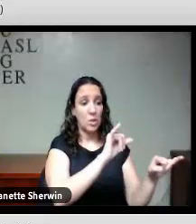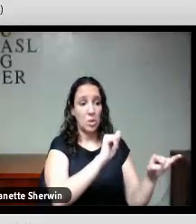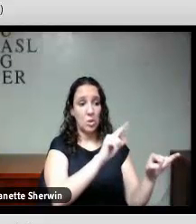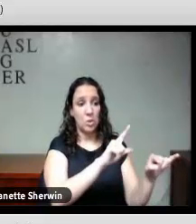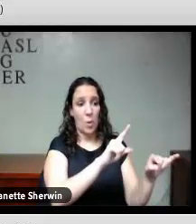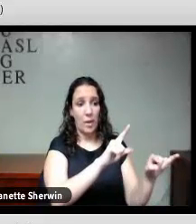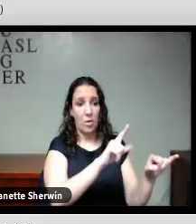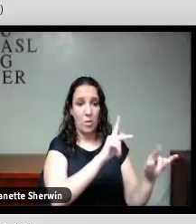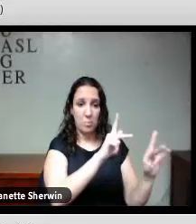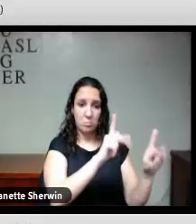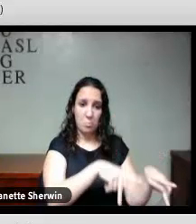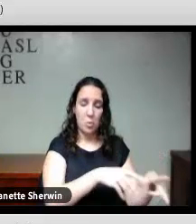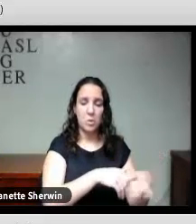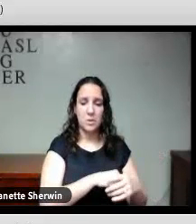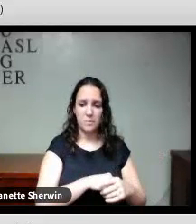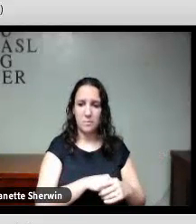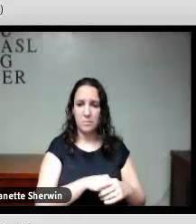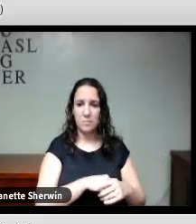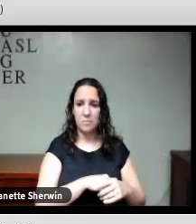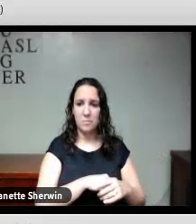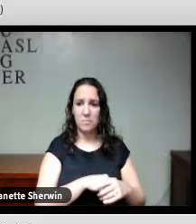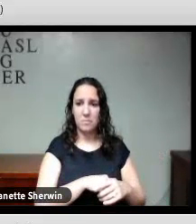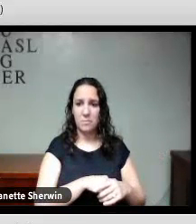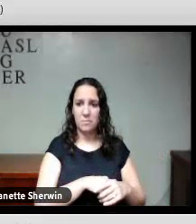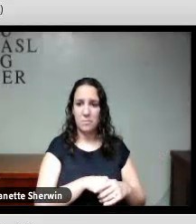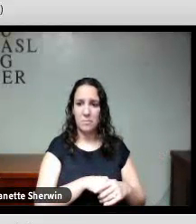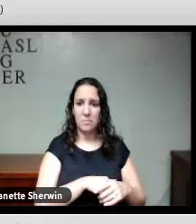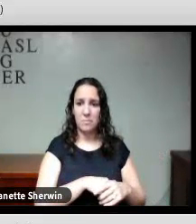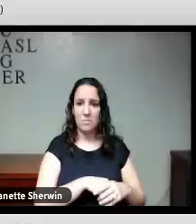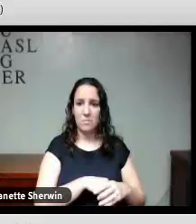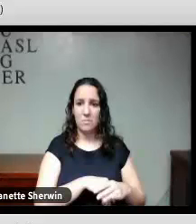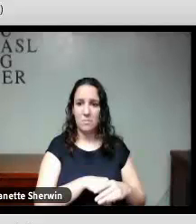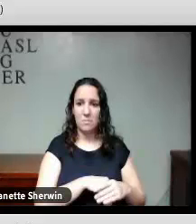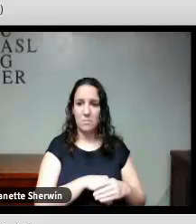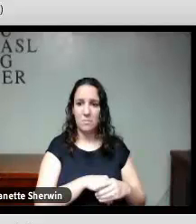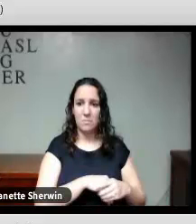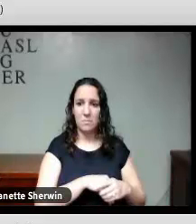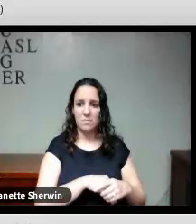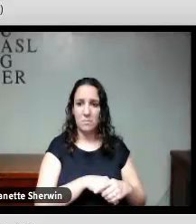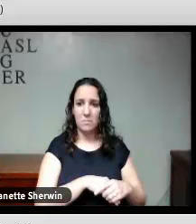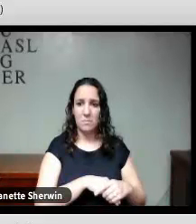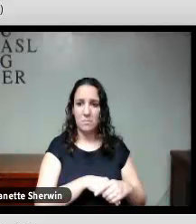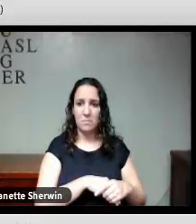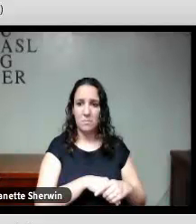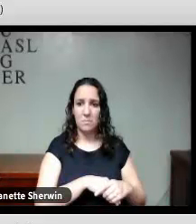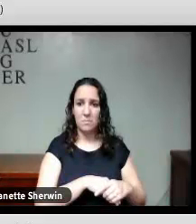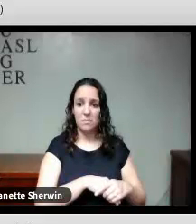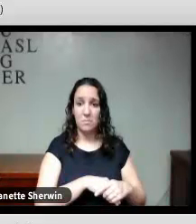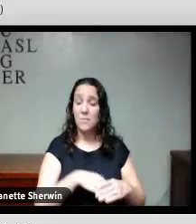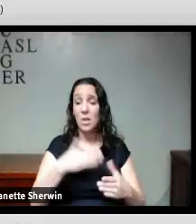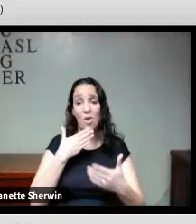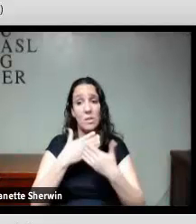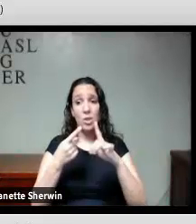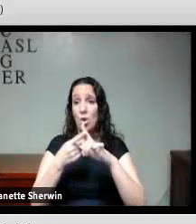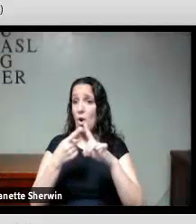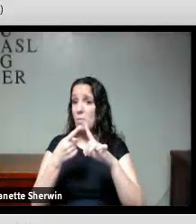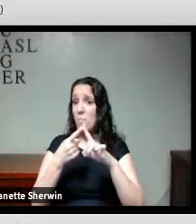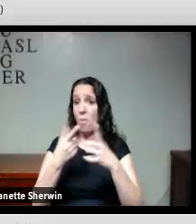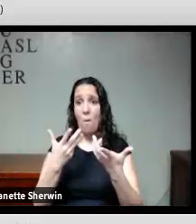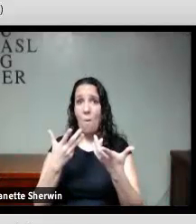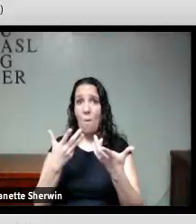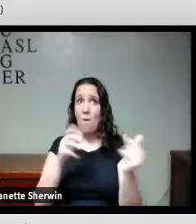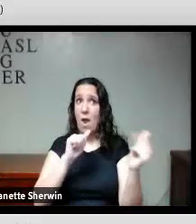library, positive or negative. Better for libraries than those who never set foot through the doors. That's another great point. I love you all in the chat box,